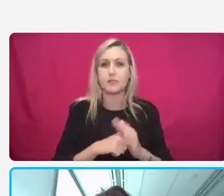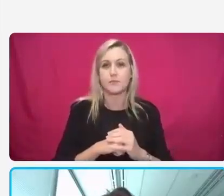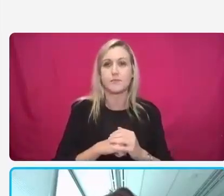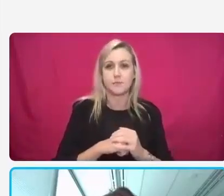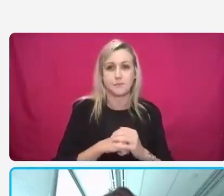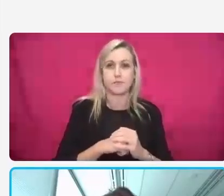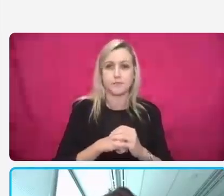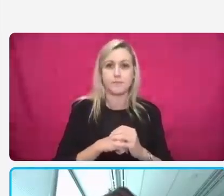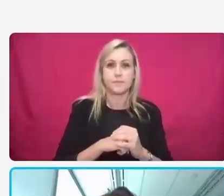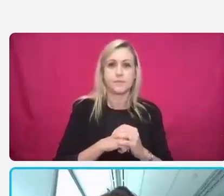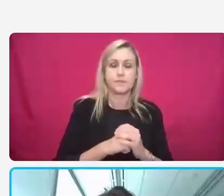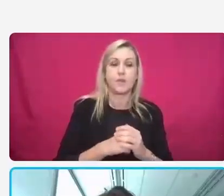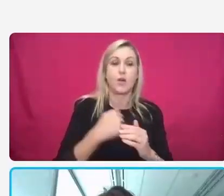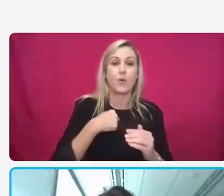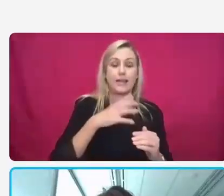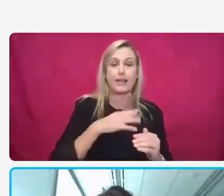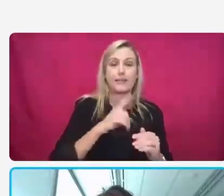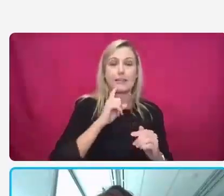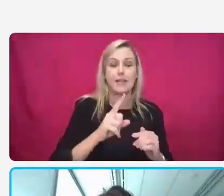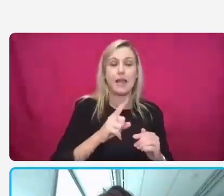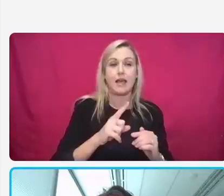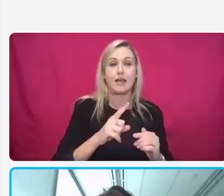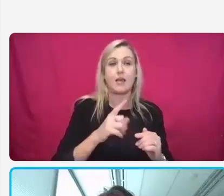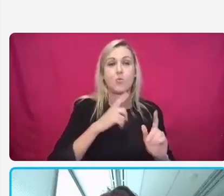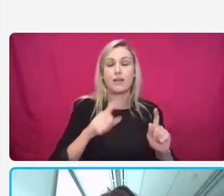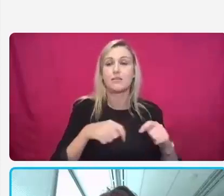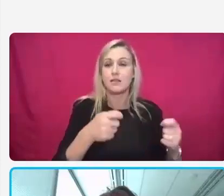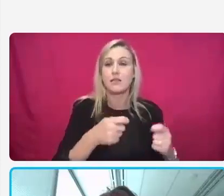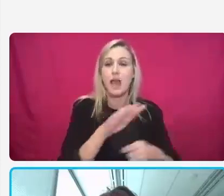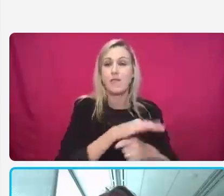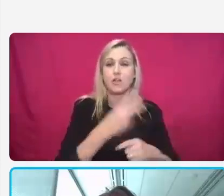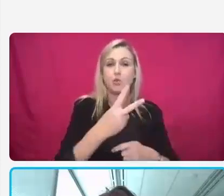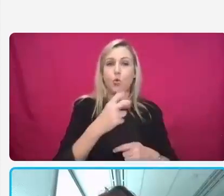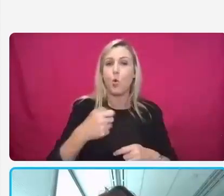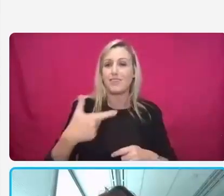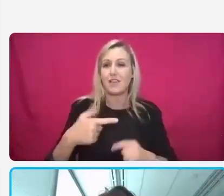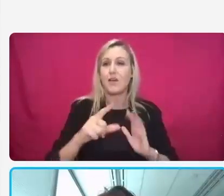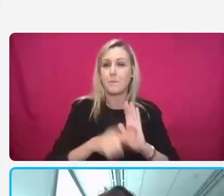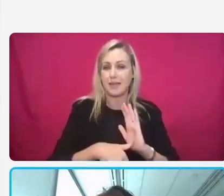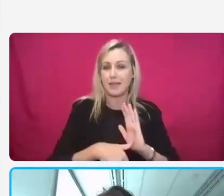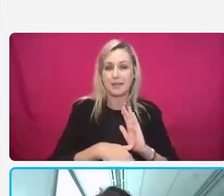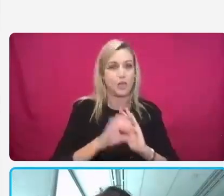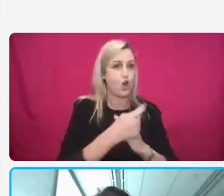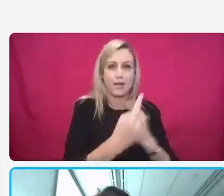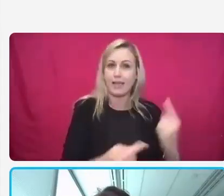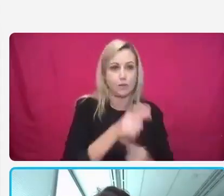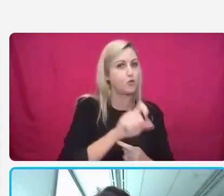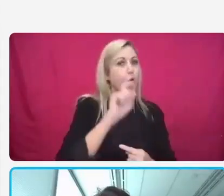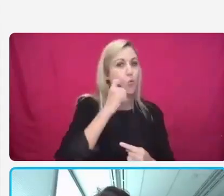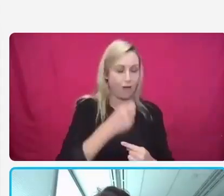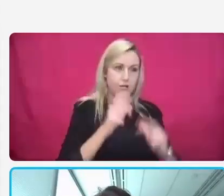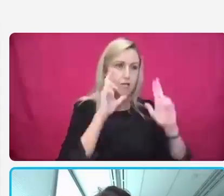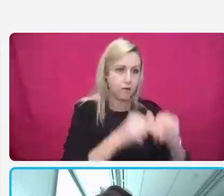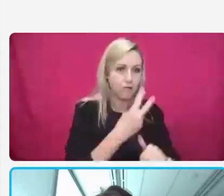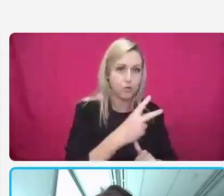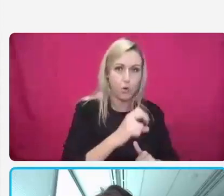I should clearly point out that the requirement is to deliver an average of 207 minutes, not that each resident receives 207